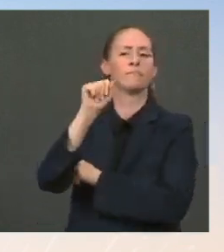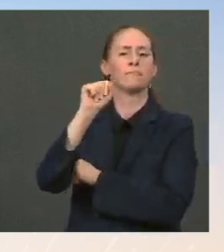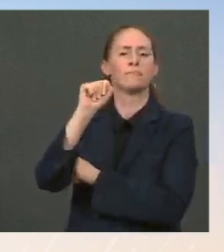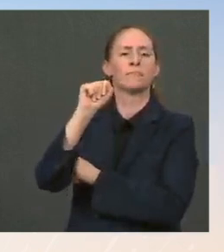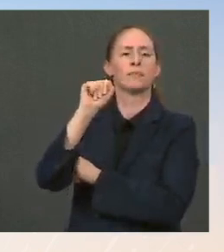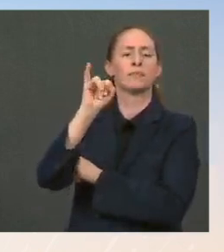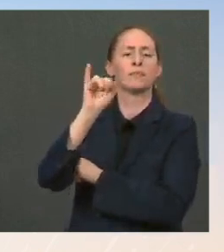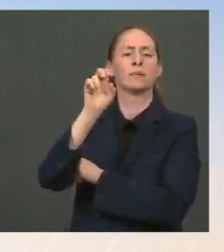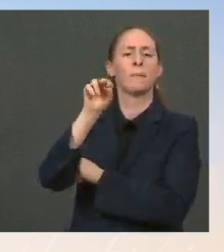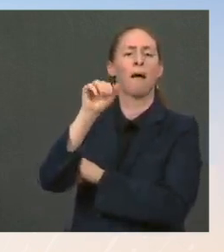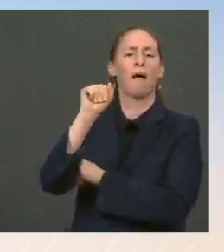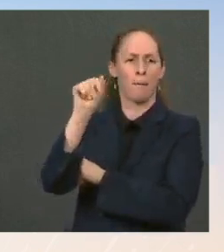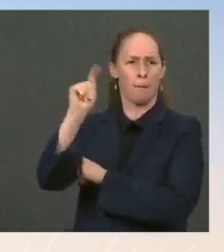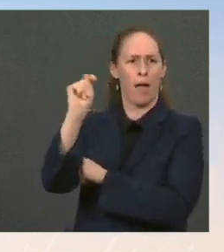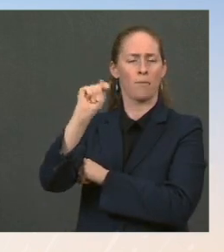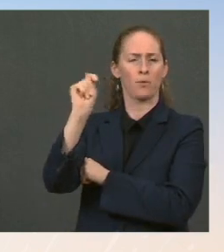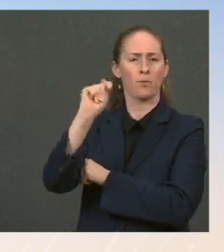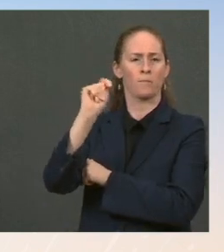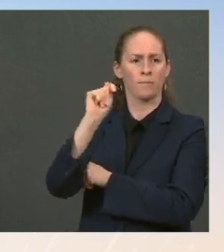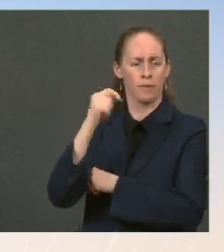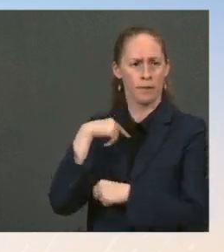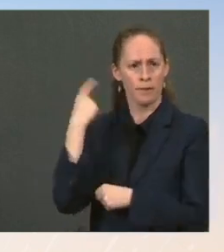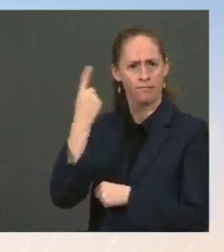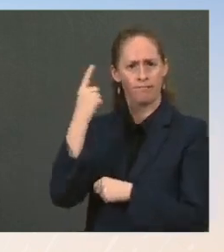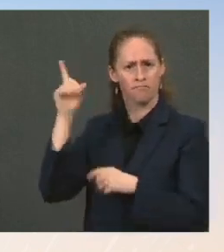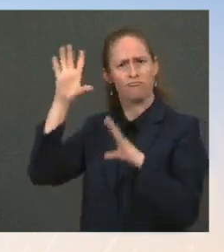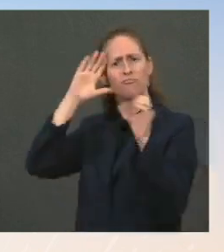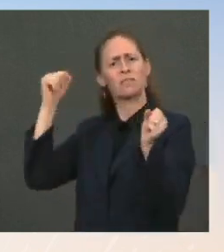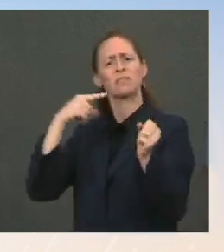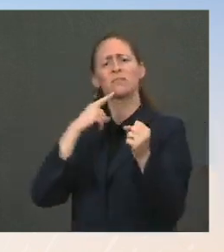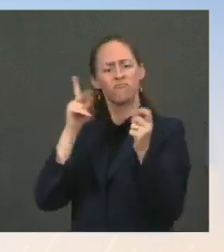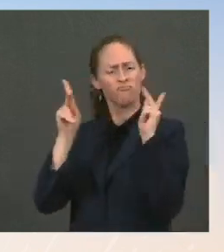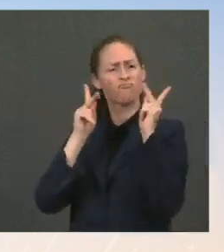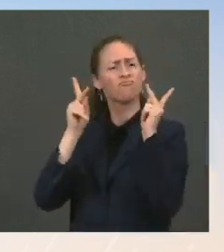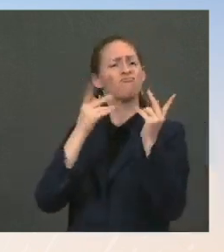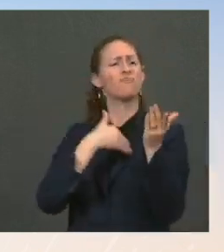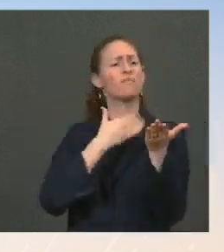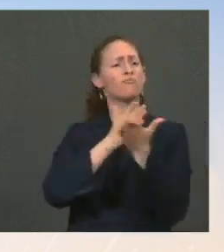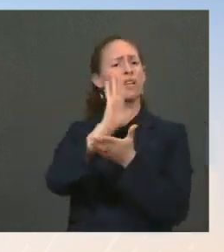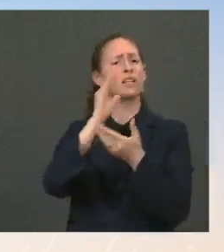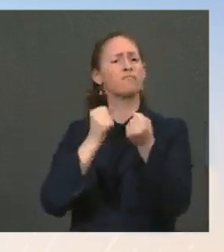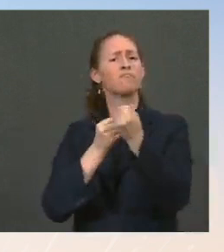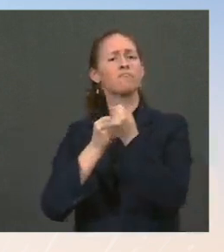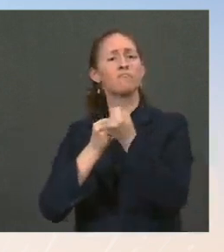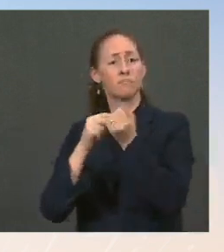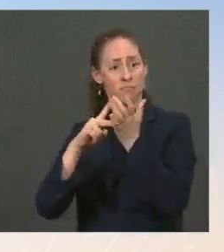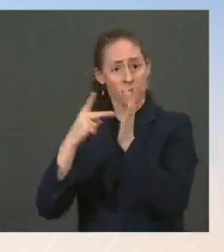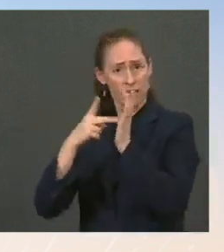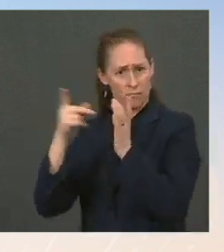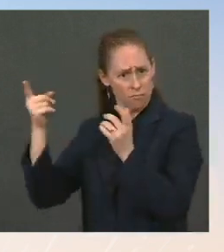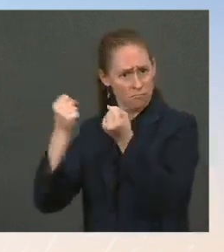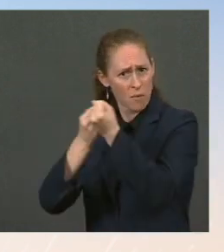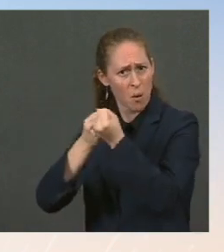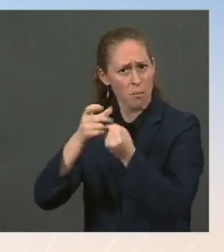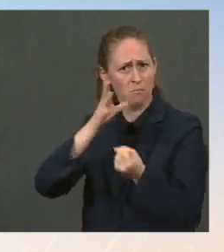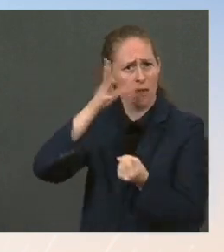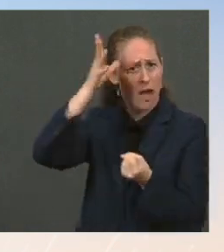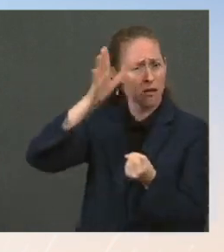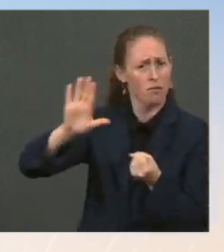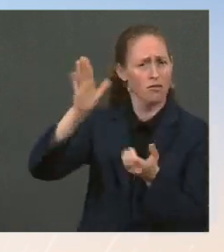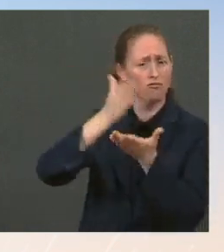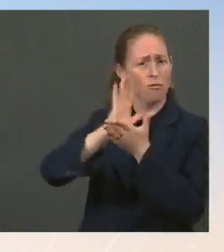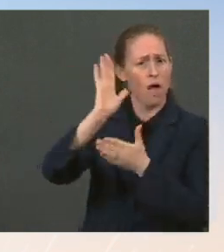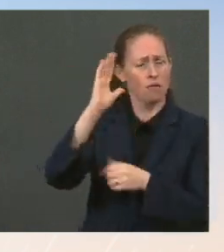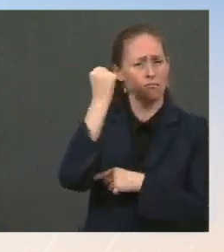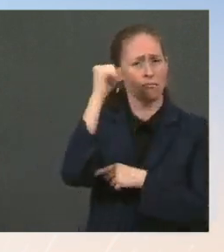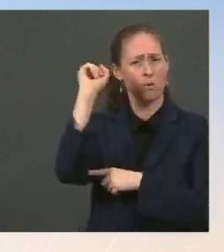to object, and to criticize. So does the president support the fundamental right of these parents to protest at school board meetings? Of course,